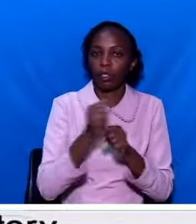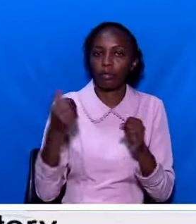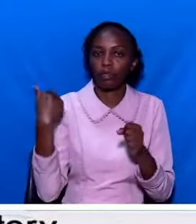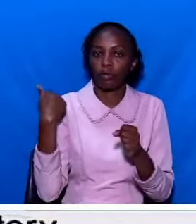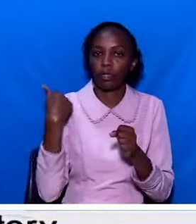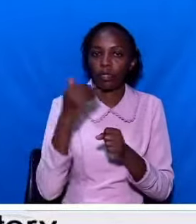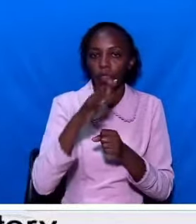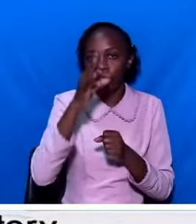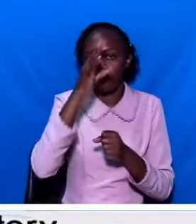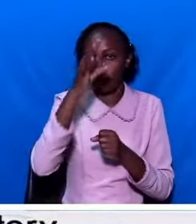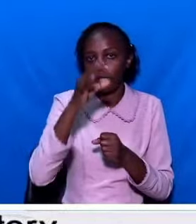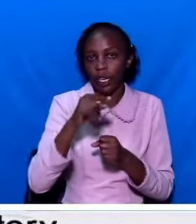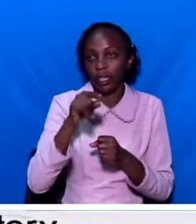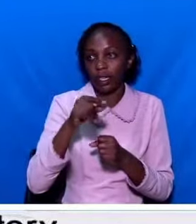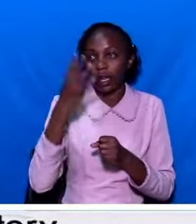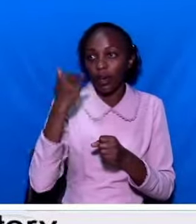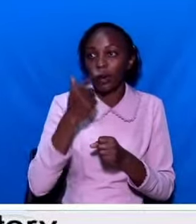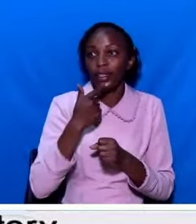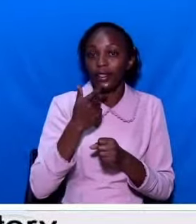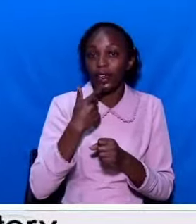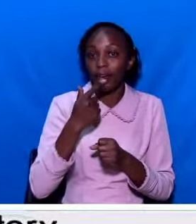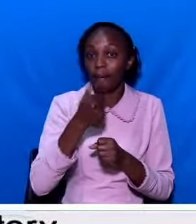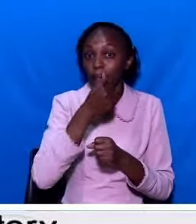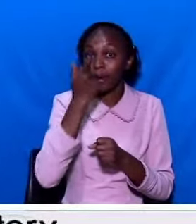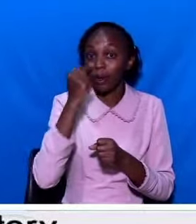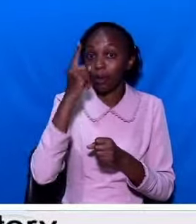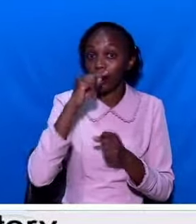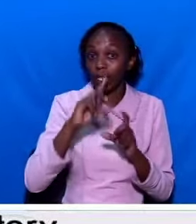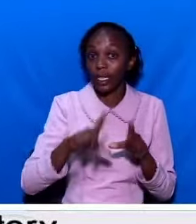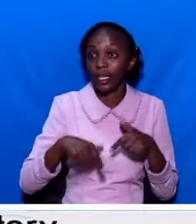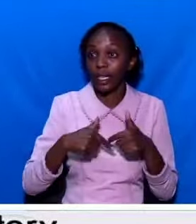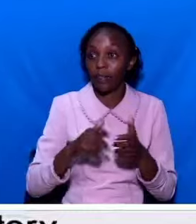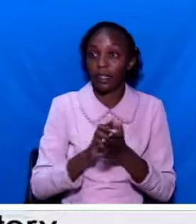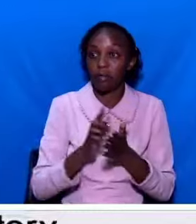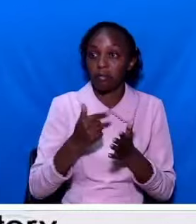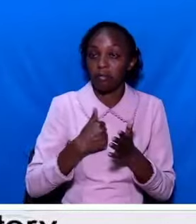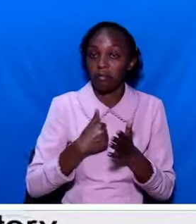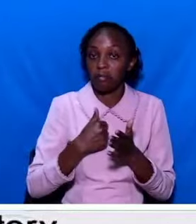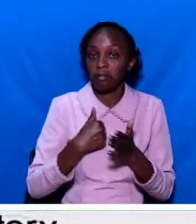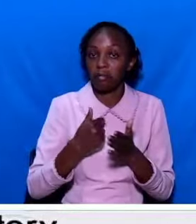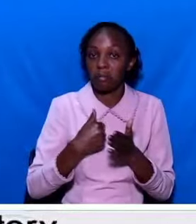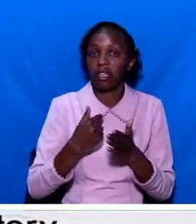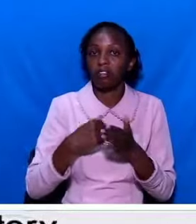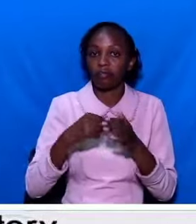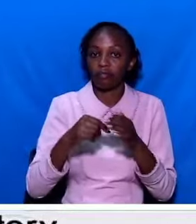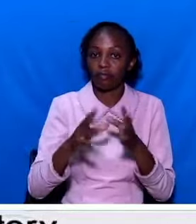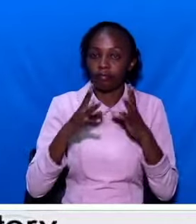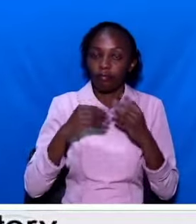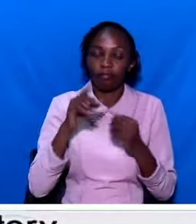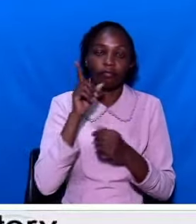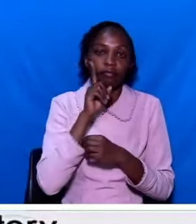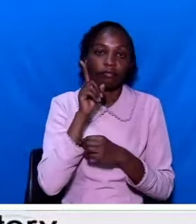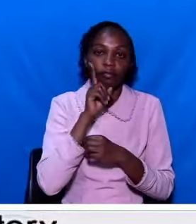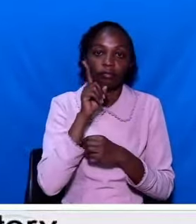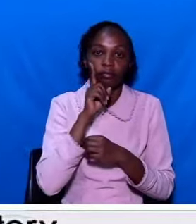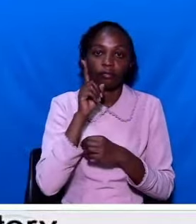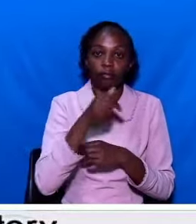There's this song I like singing. Because he lives, I can face tomorrow.